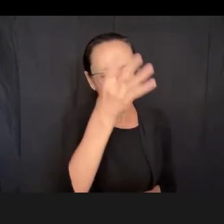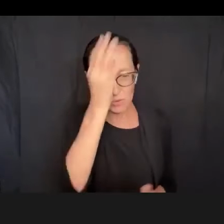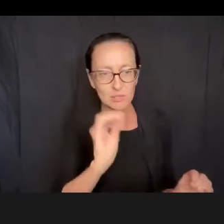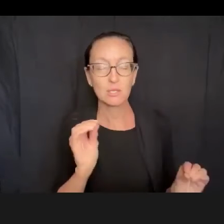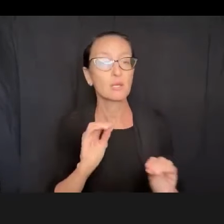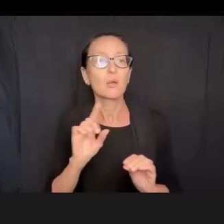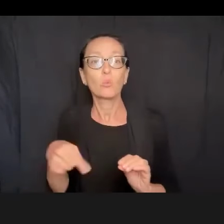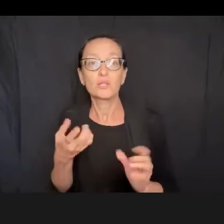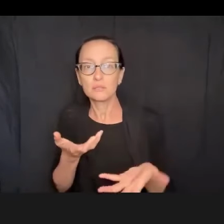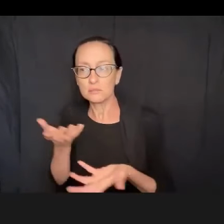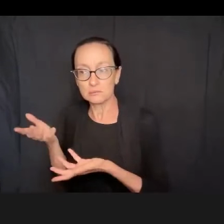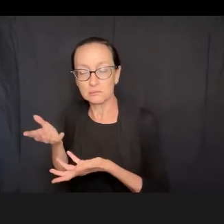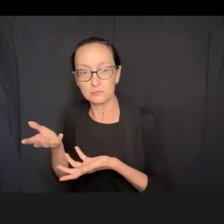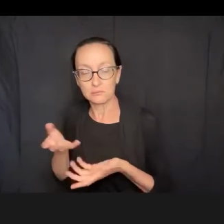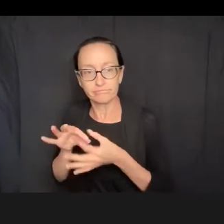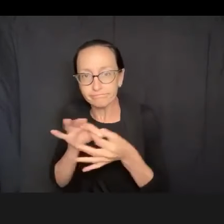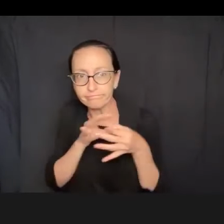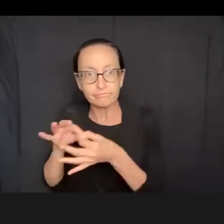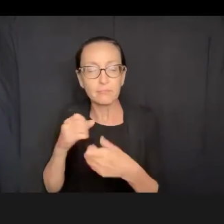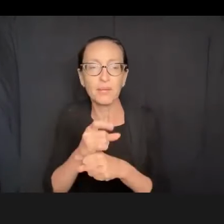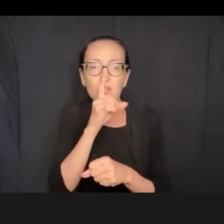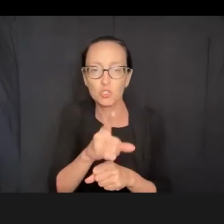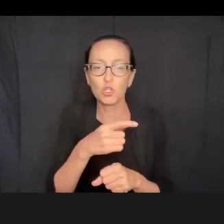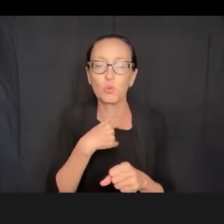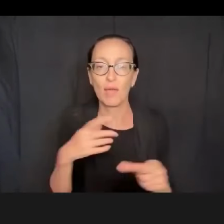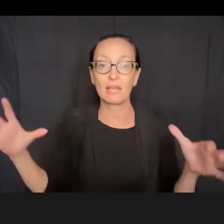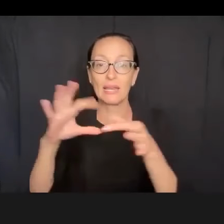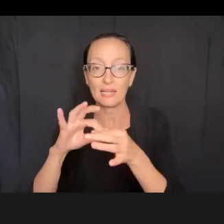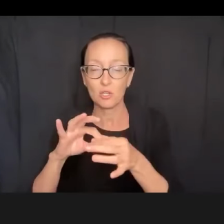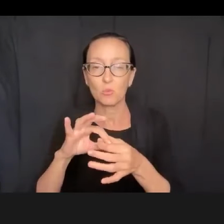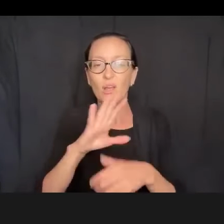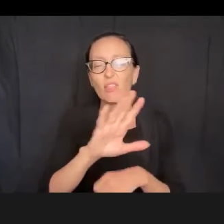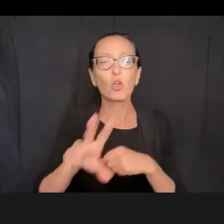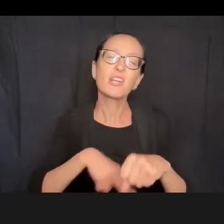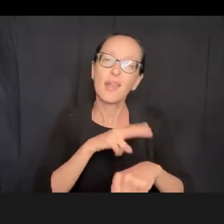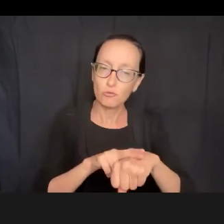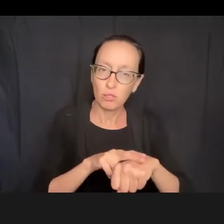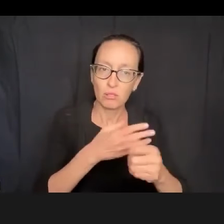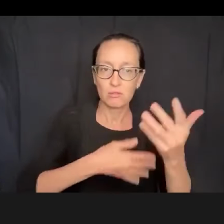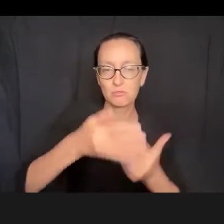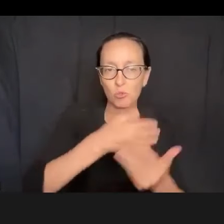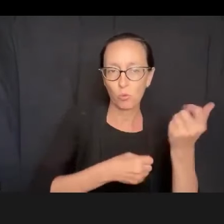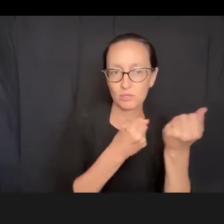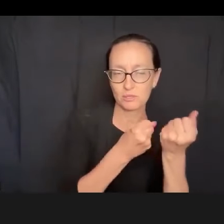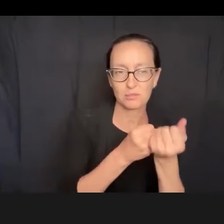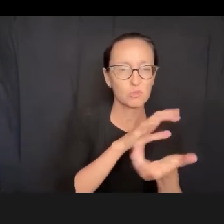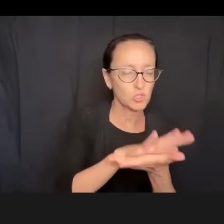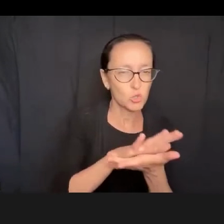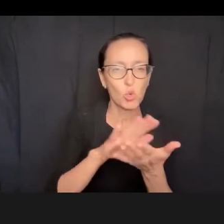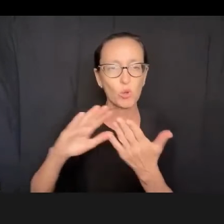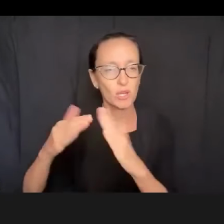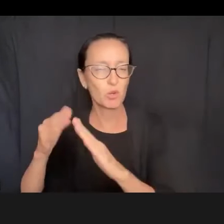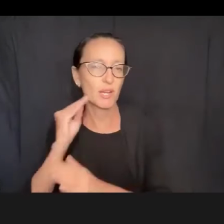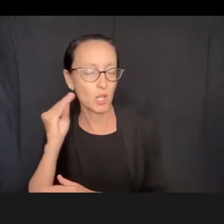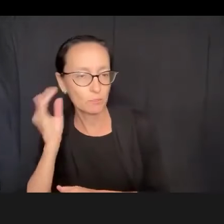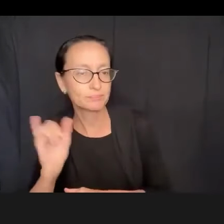or reunited with those natural support systems, both at school, at home, and out in the community. The second level of interventions